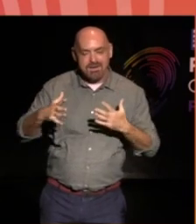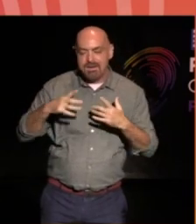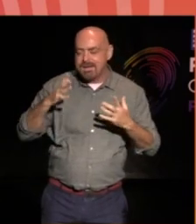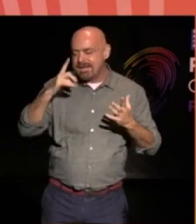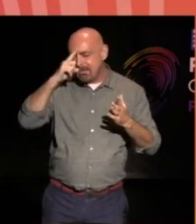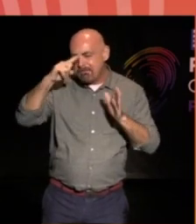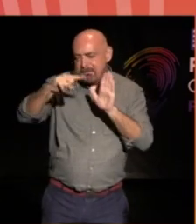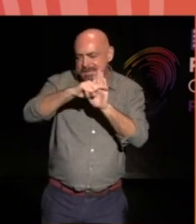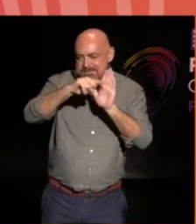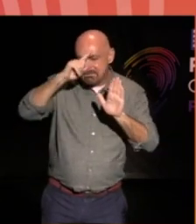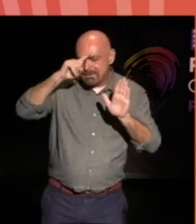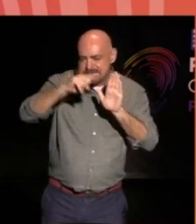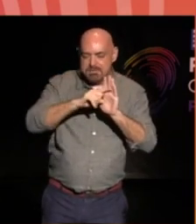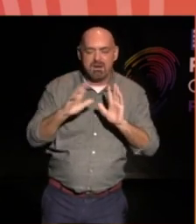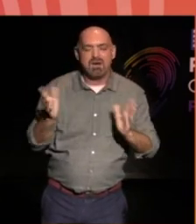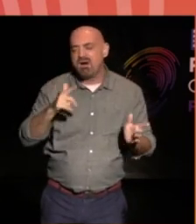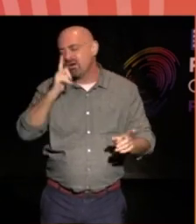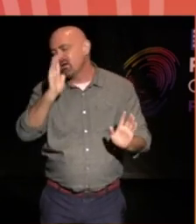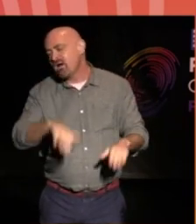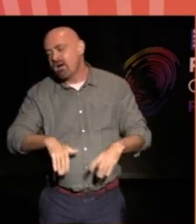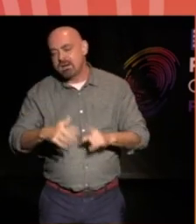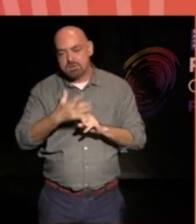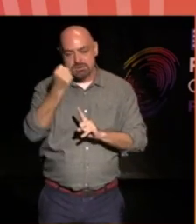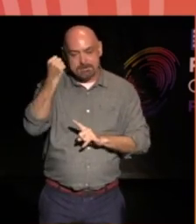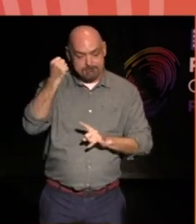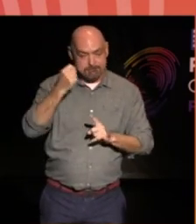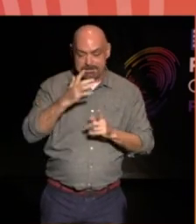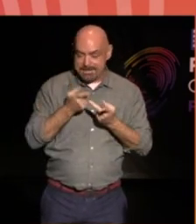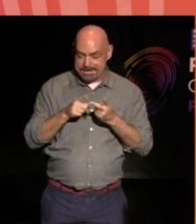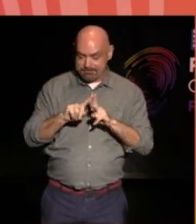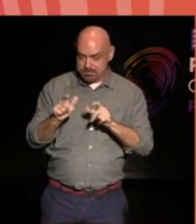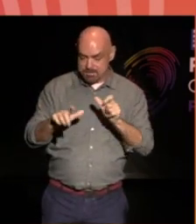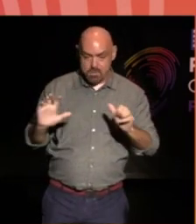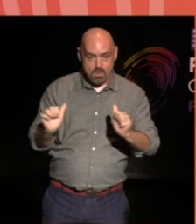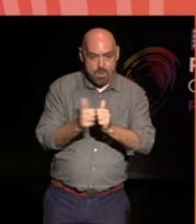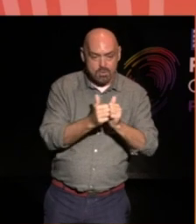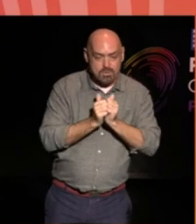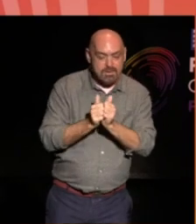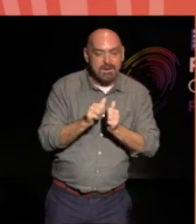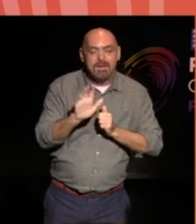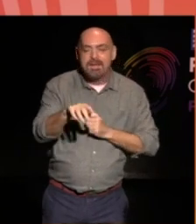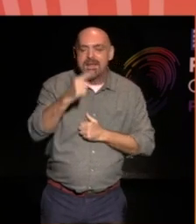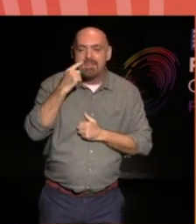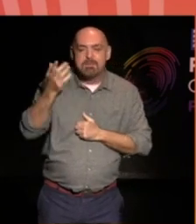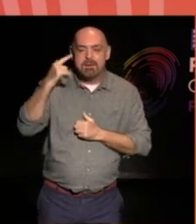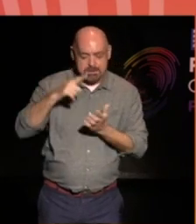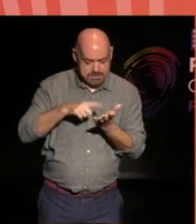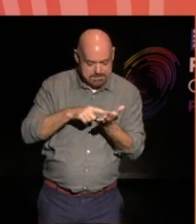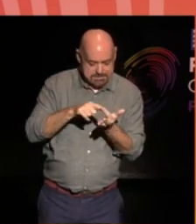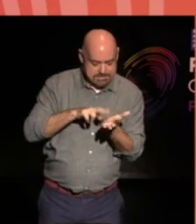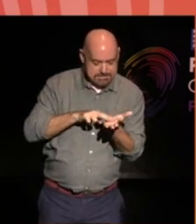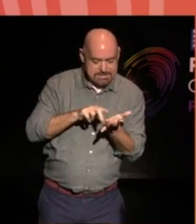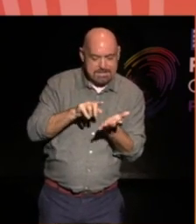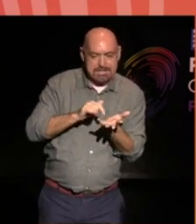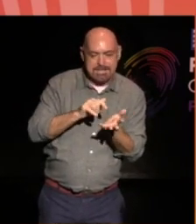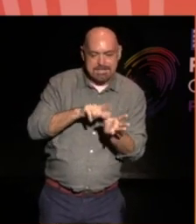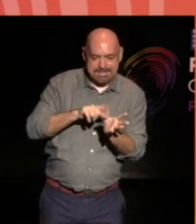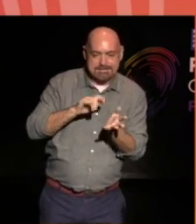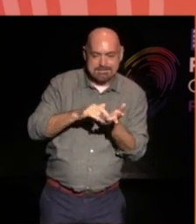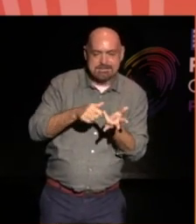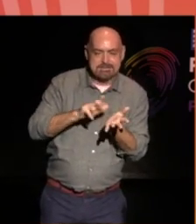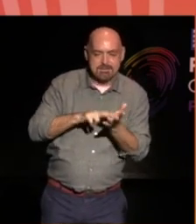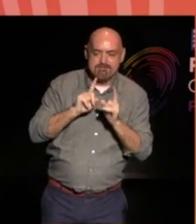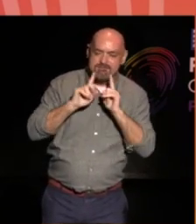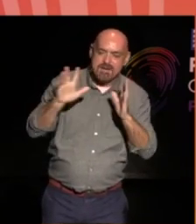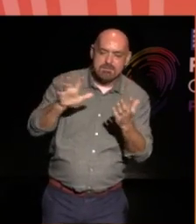that pessimism about what can be achieved when people work together. You know, if you go back to Tennyson, the great British poet,